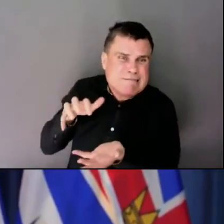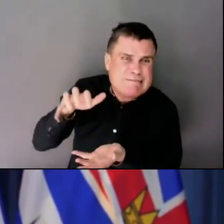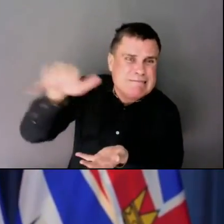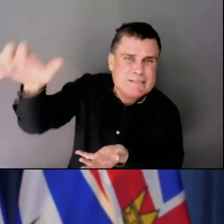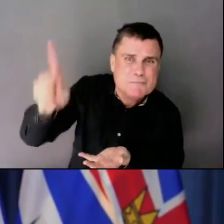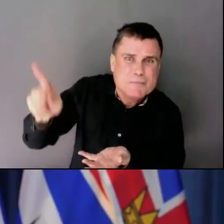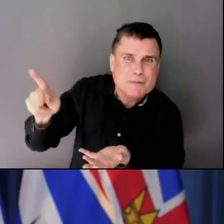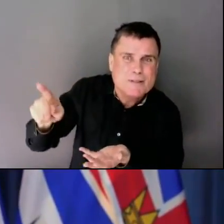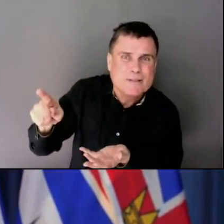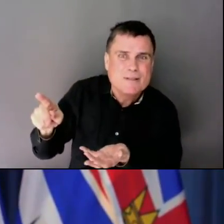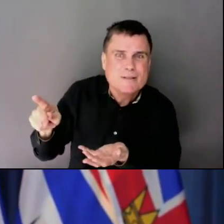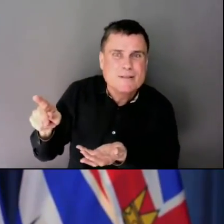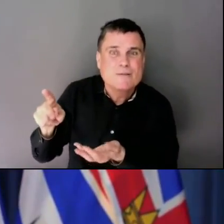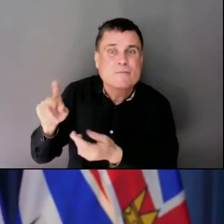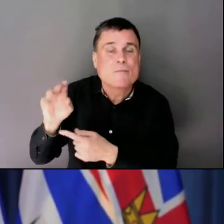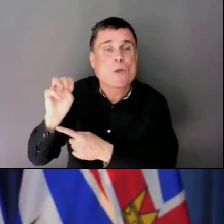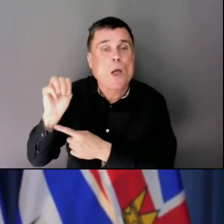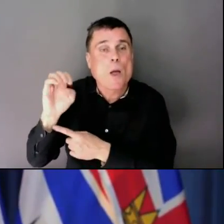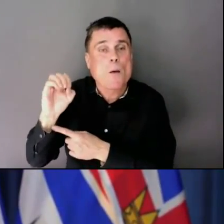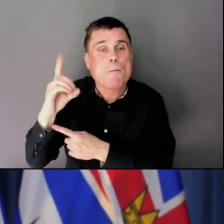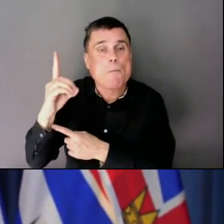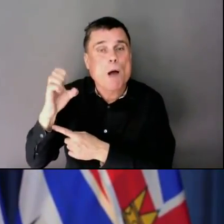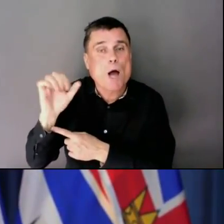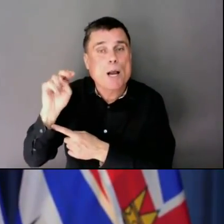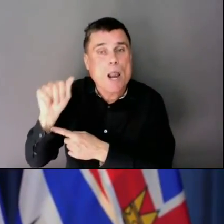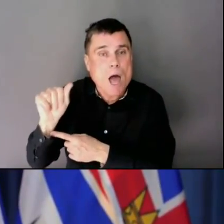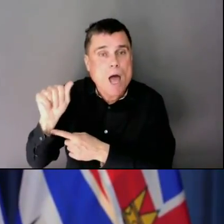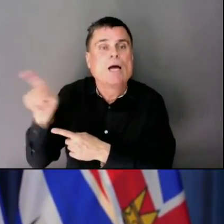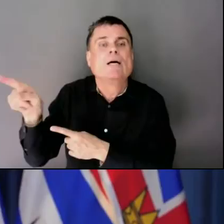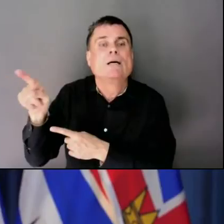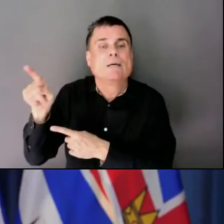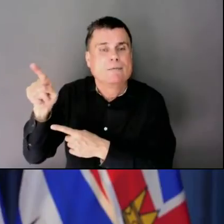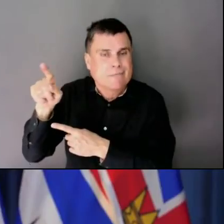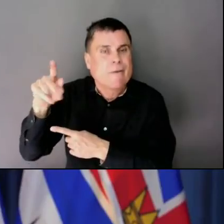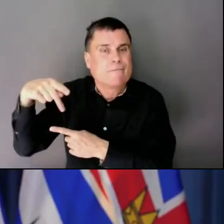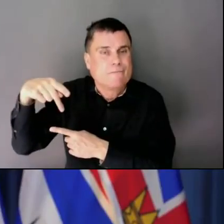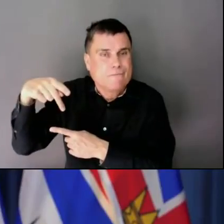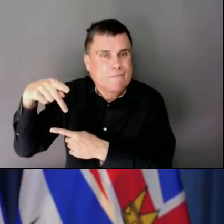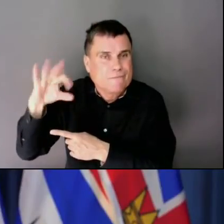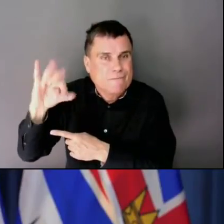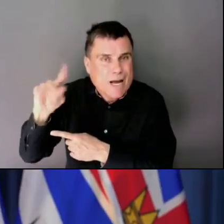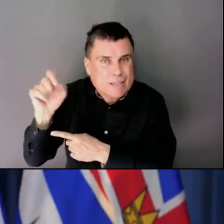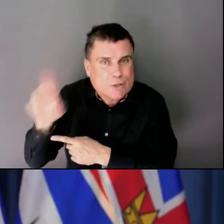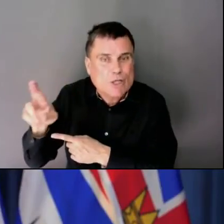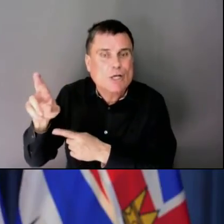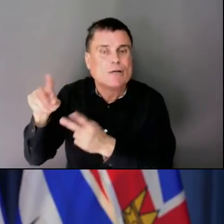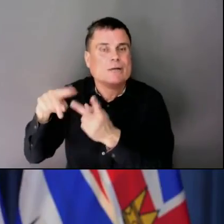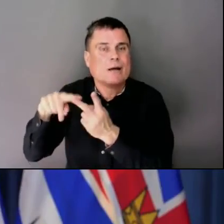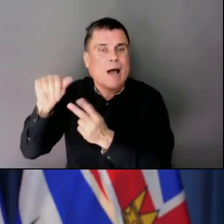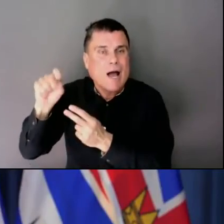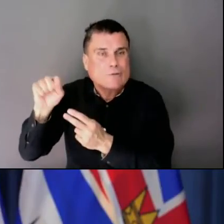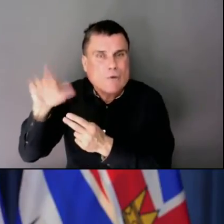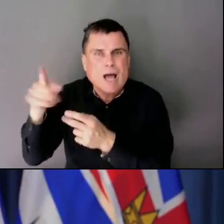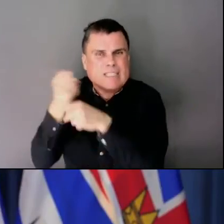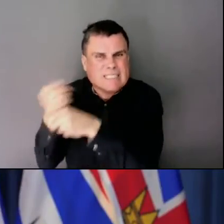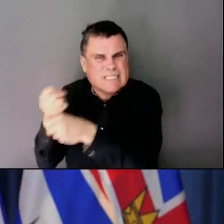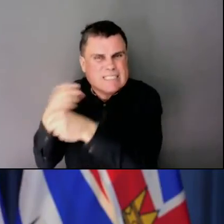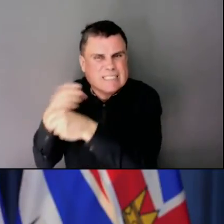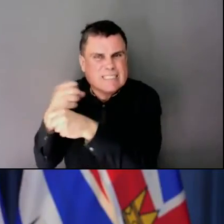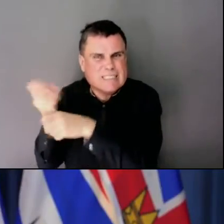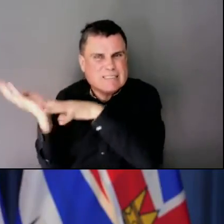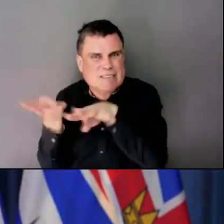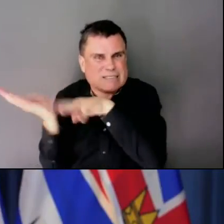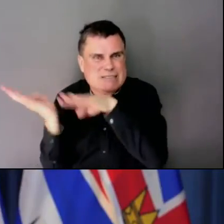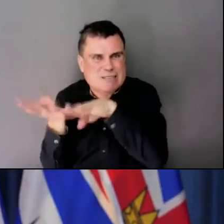They're approved in Canada. Other vaccine providers are in process. AstraZeneca, Johnson &